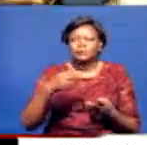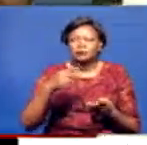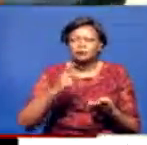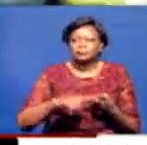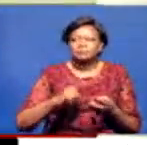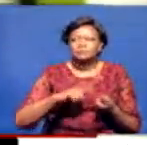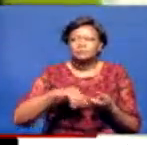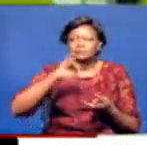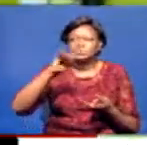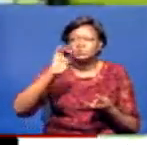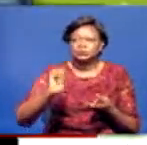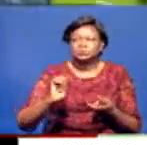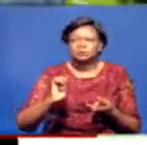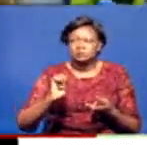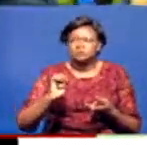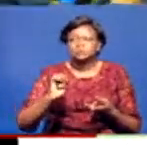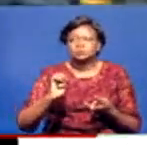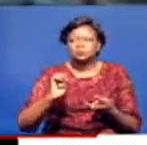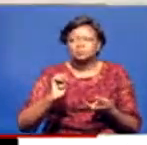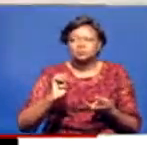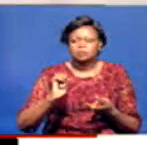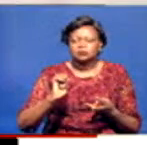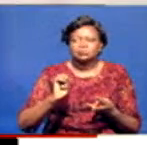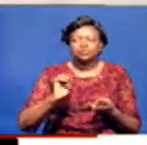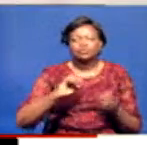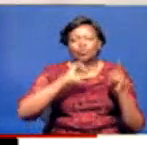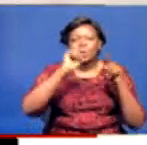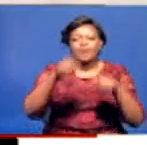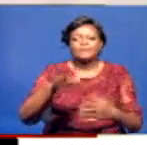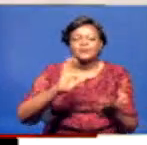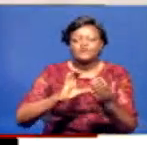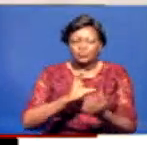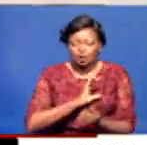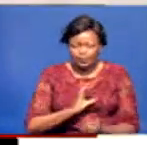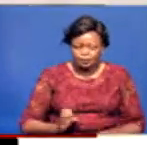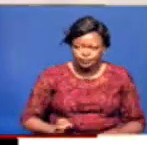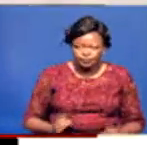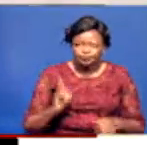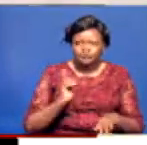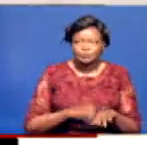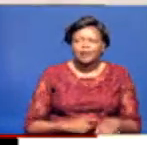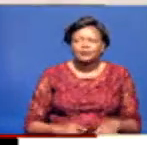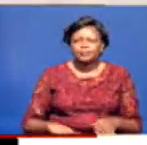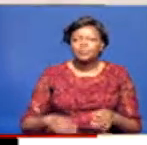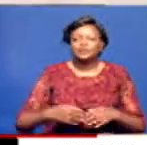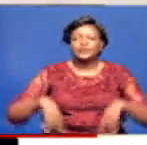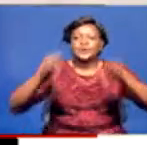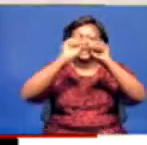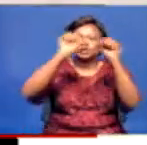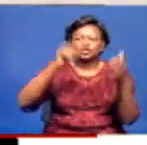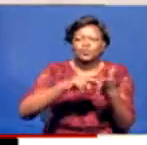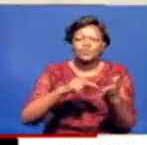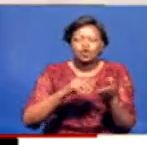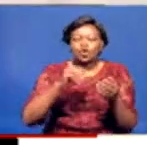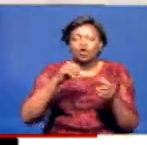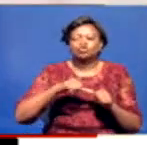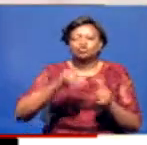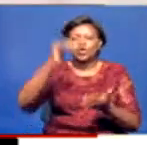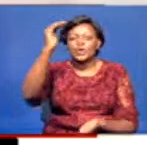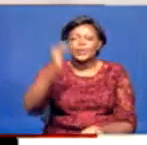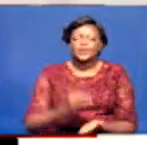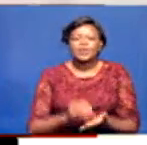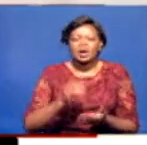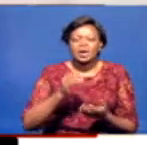Jane Munyeki, set to appear before the commission. As the number of presidential aspirants continues to narrow down, IBC Chair